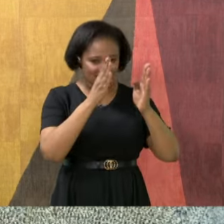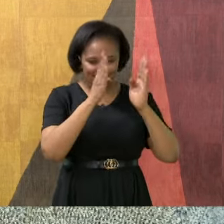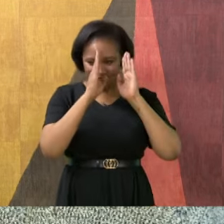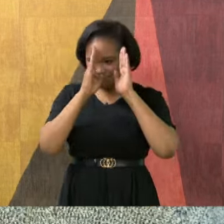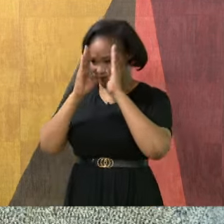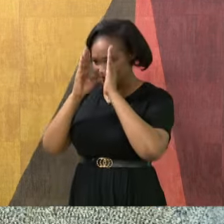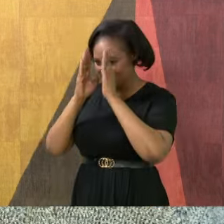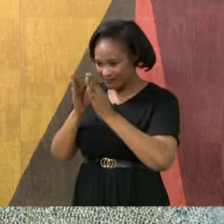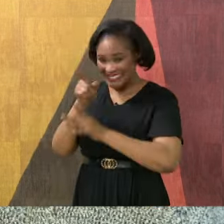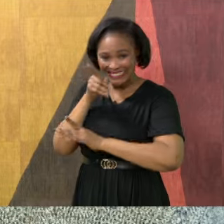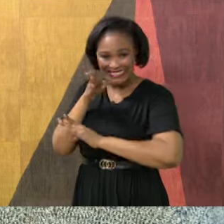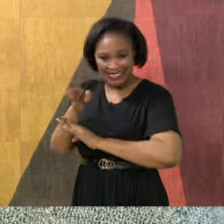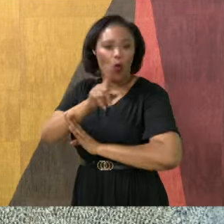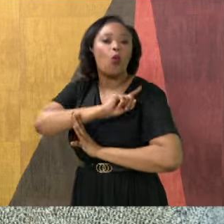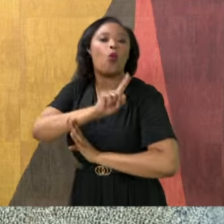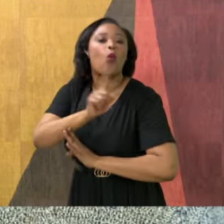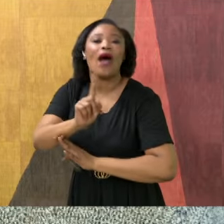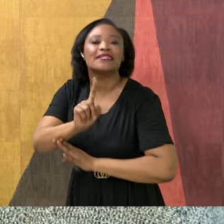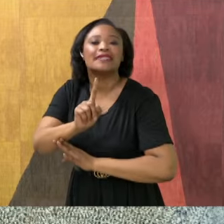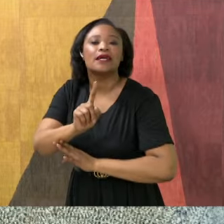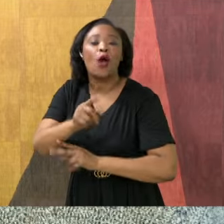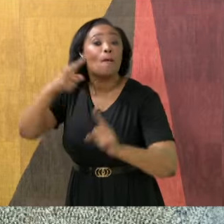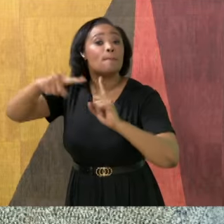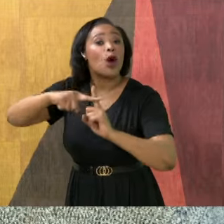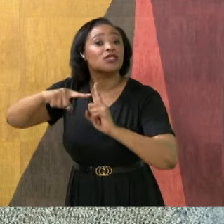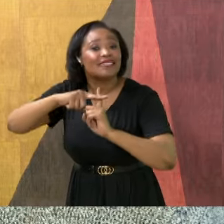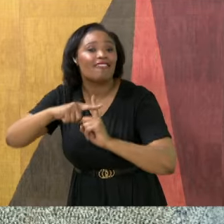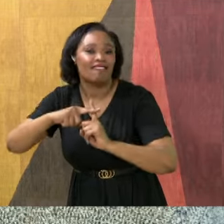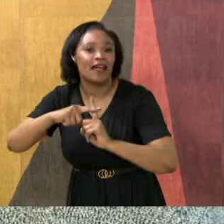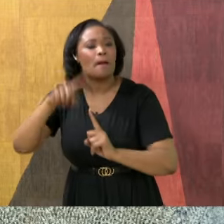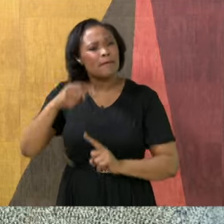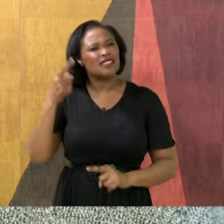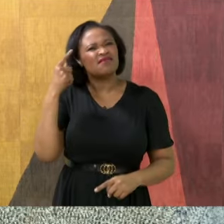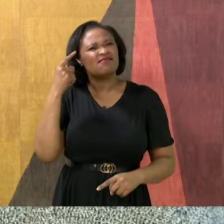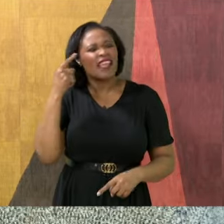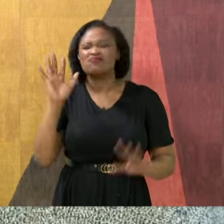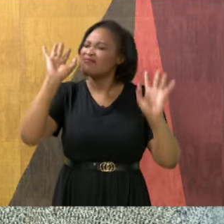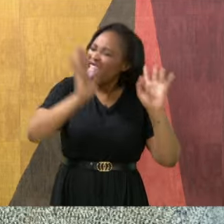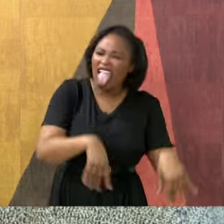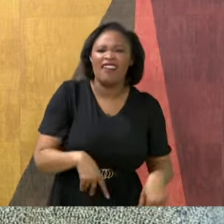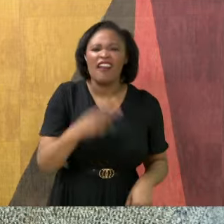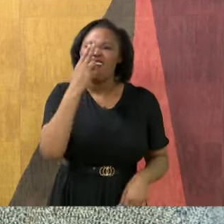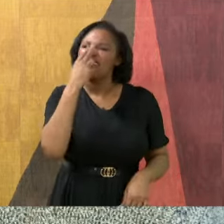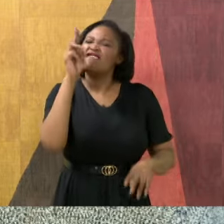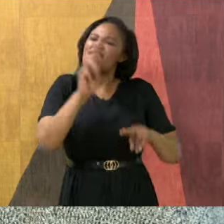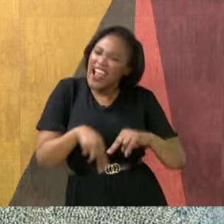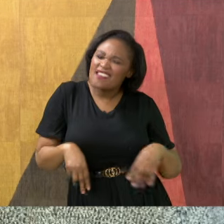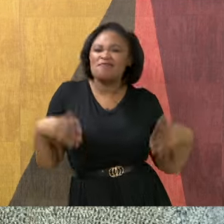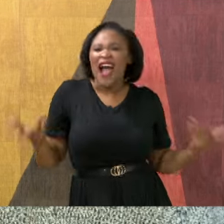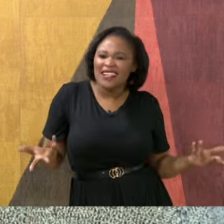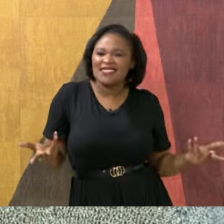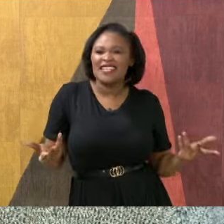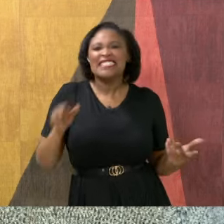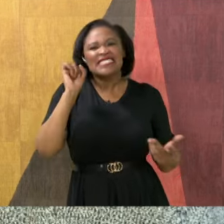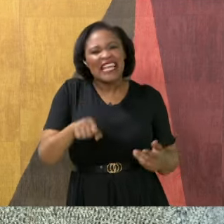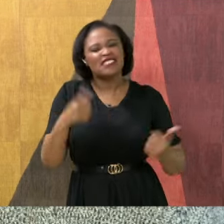positivity. You have to learn to have fun. You need to learn to be lighthearted about it. and be lighthearted about your challenges and find